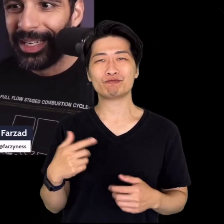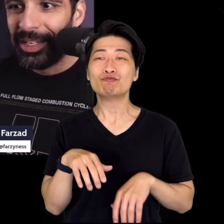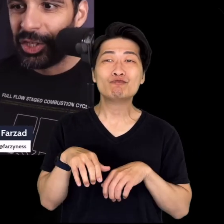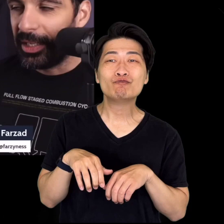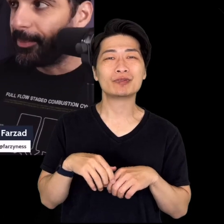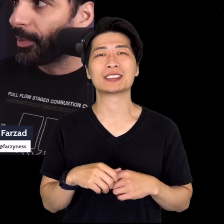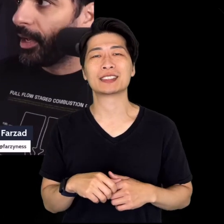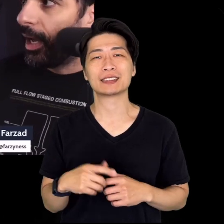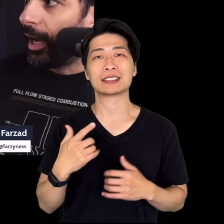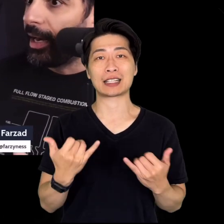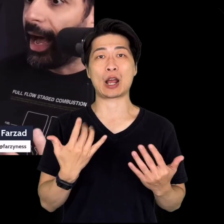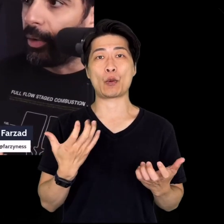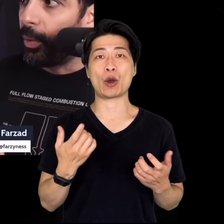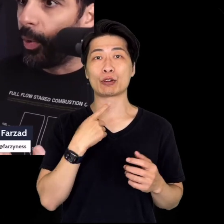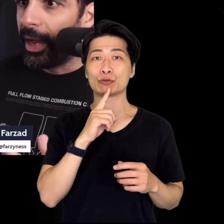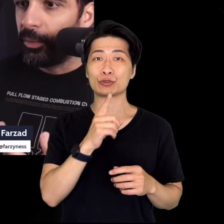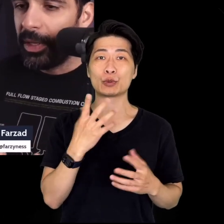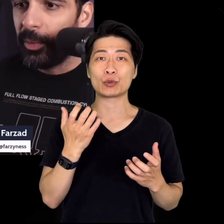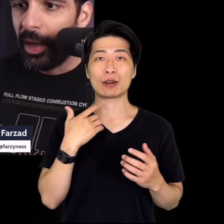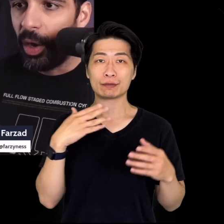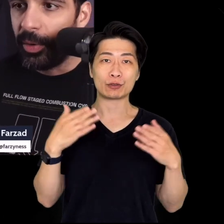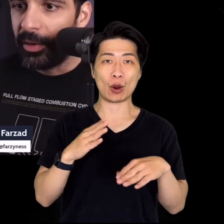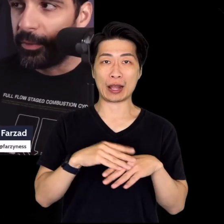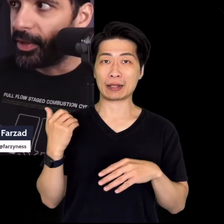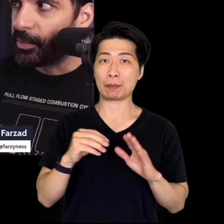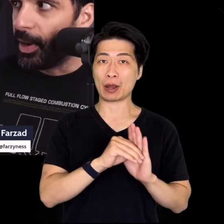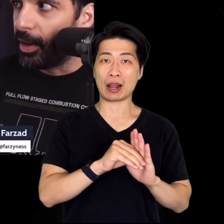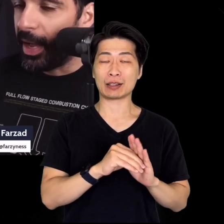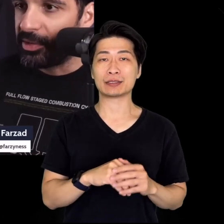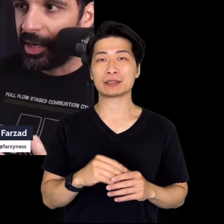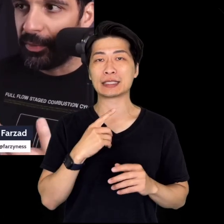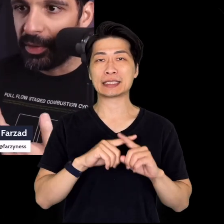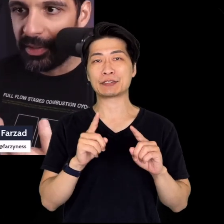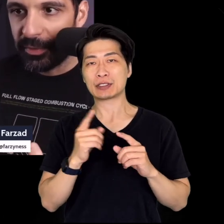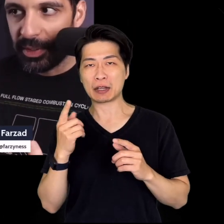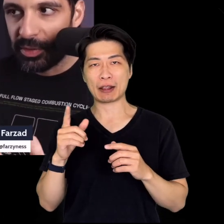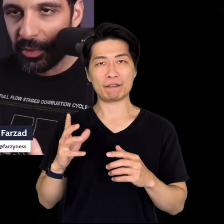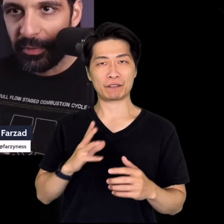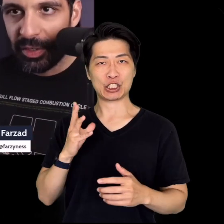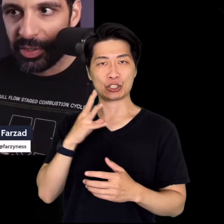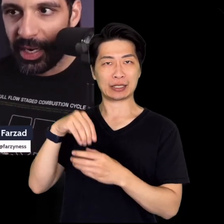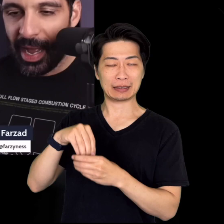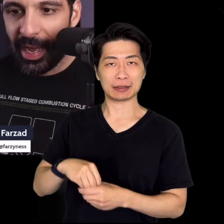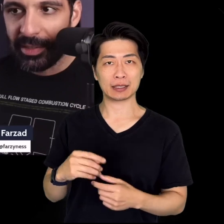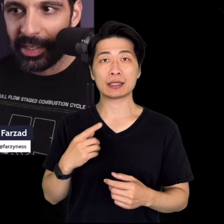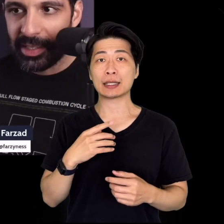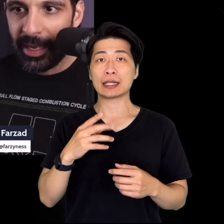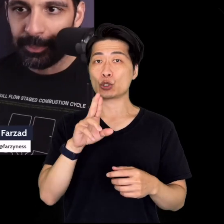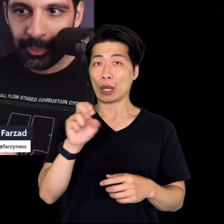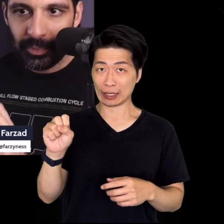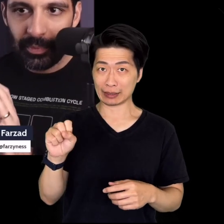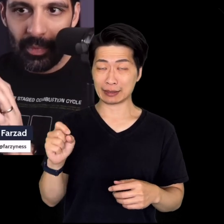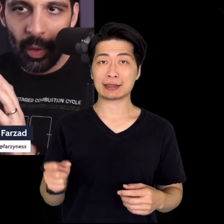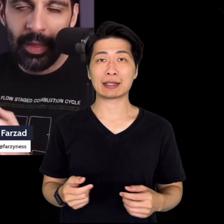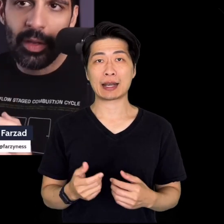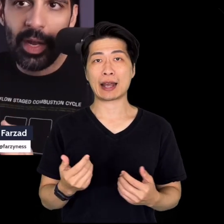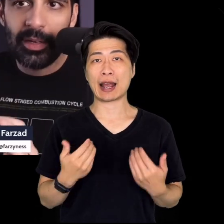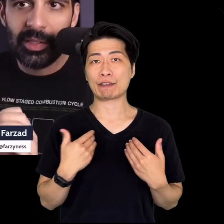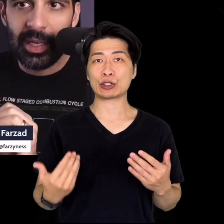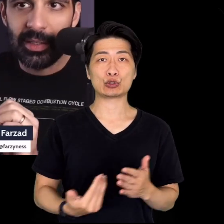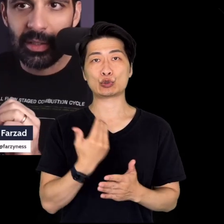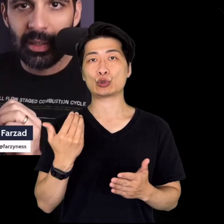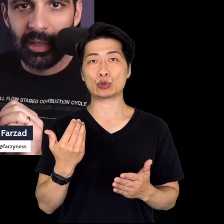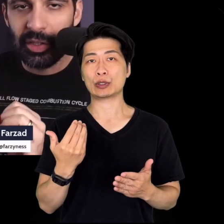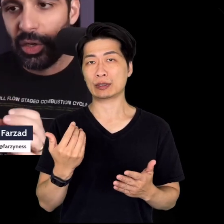doggo chilling. Now, what I really want to hone in for this model, outside of all the different sort of features that it has, is that in the